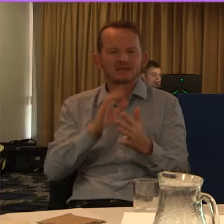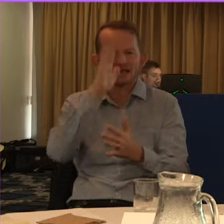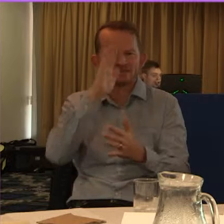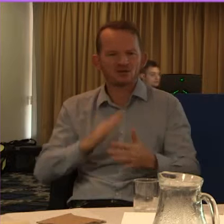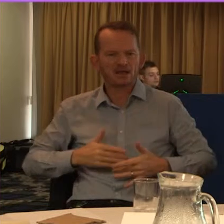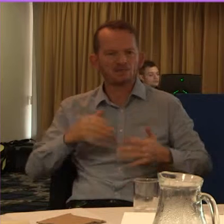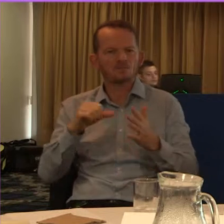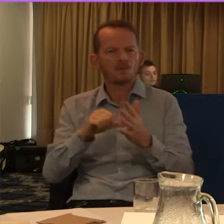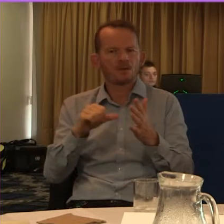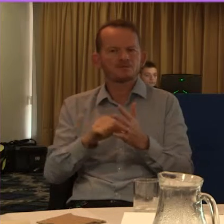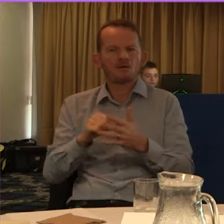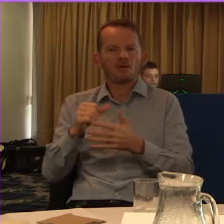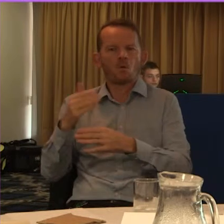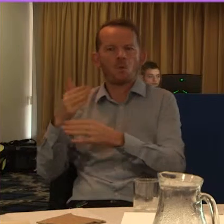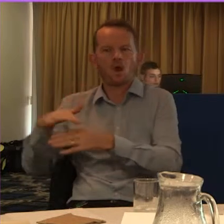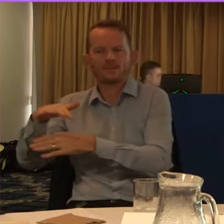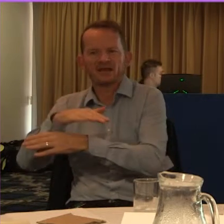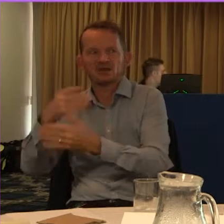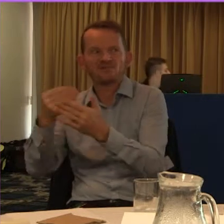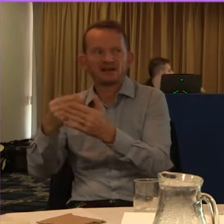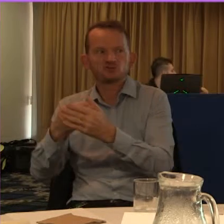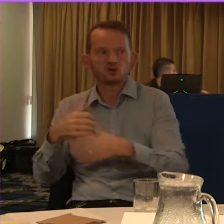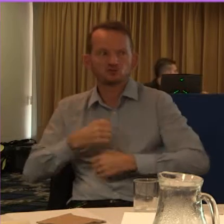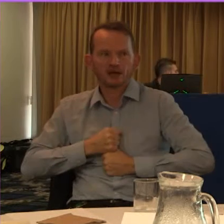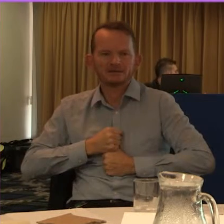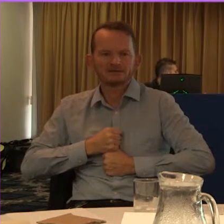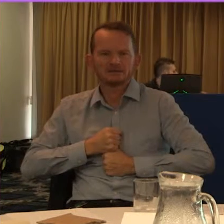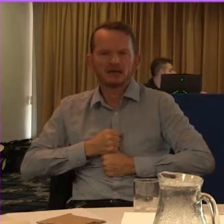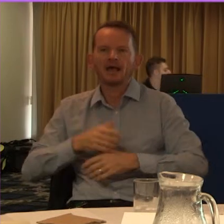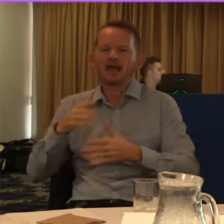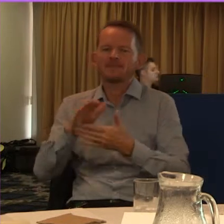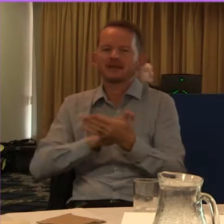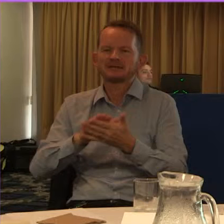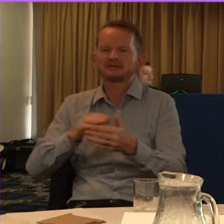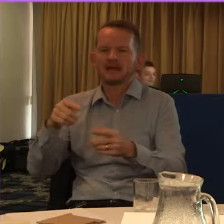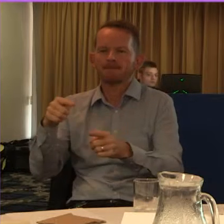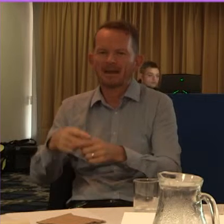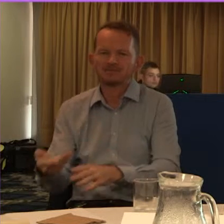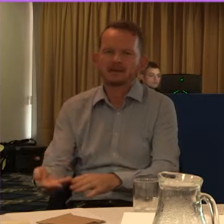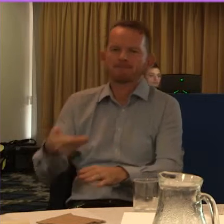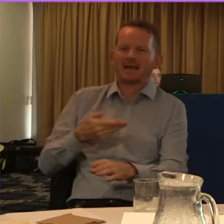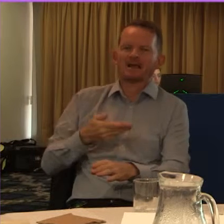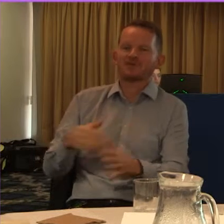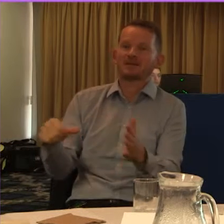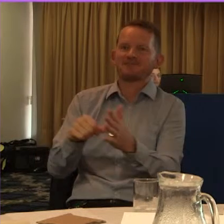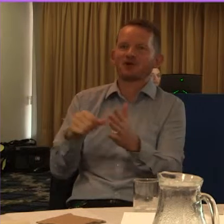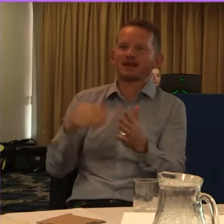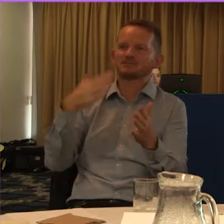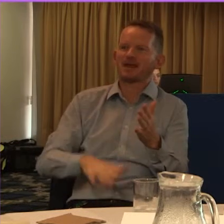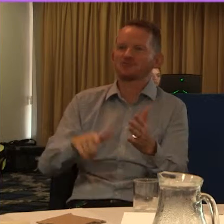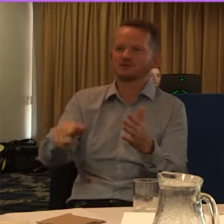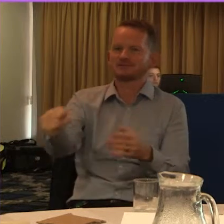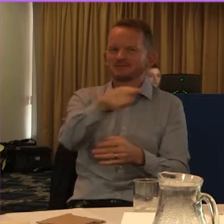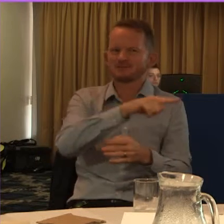health problems, or workplace and financial stressors. It means bouncing back from difficult experiences. And I guess that's